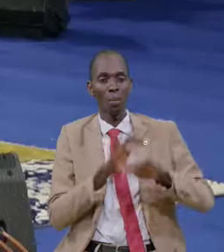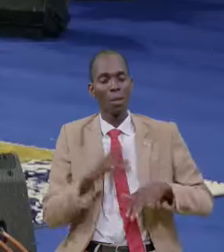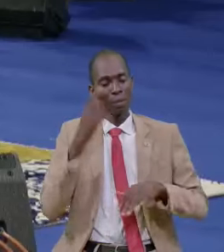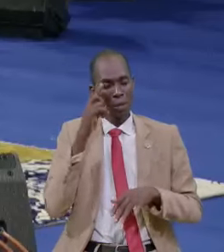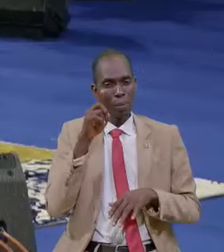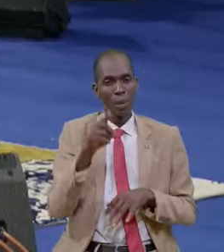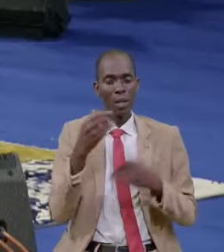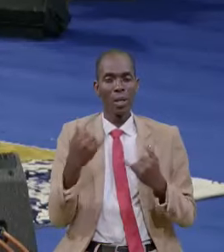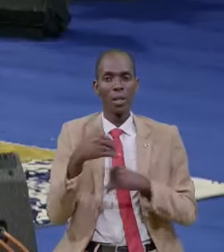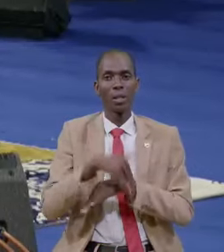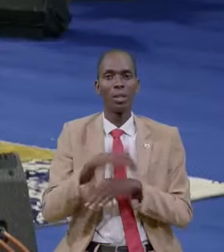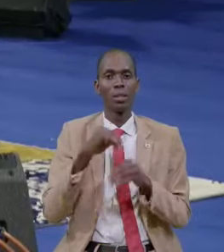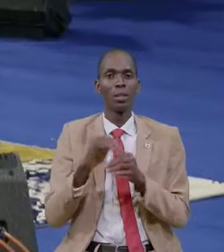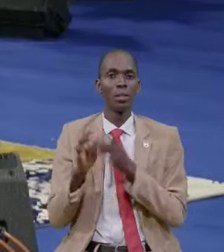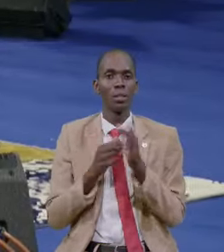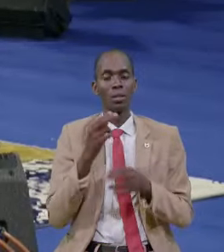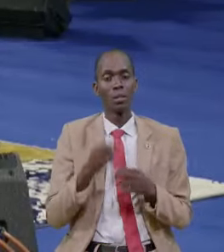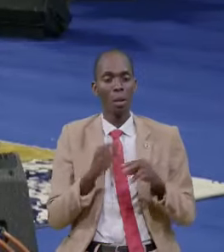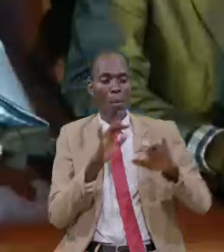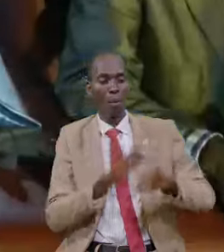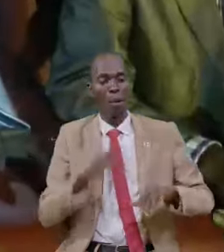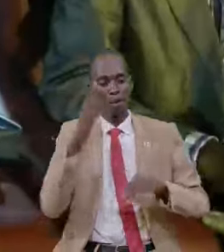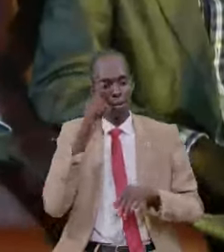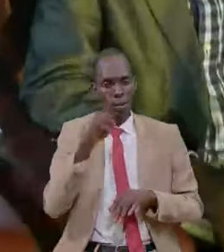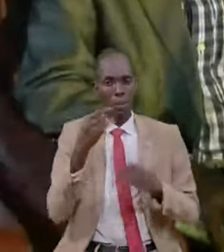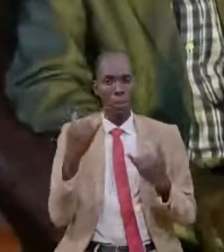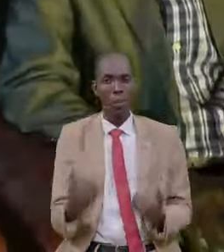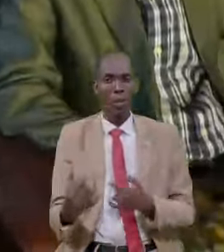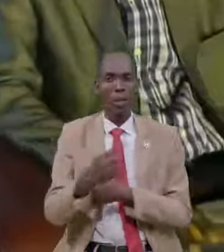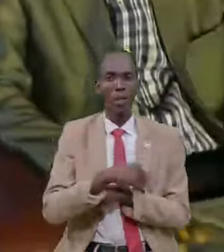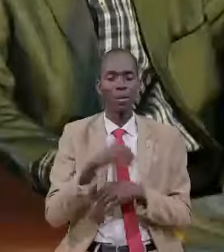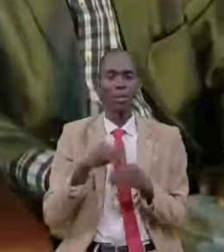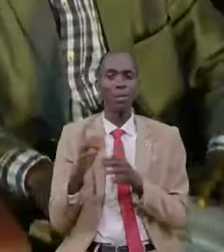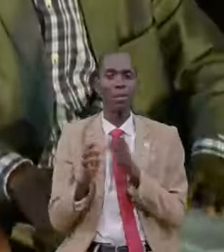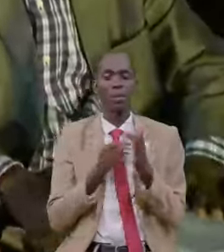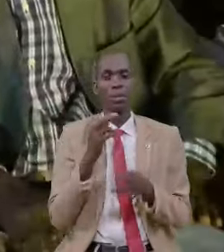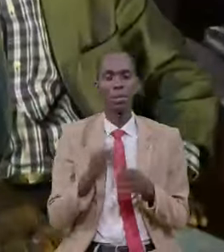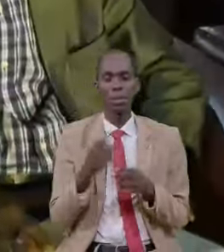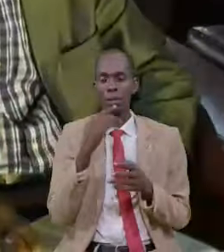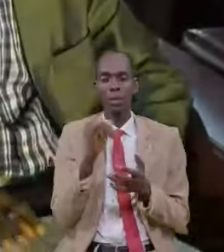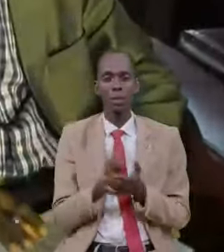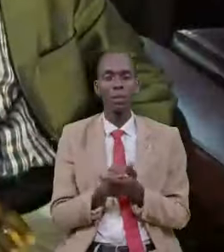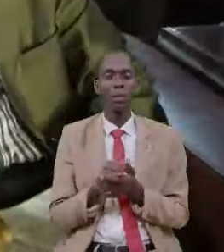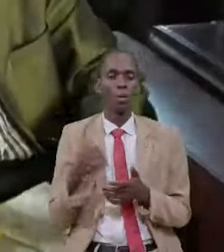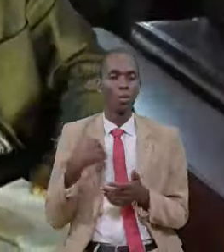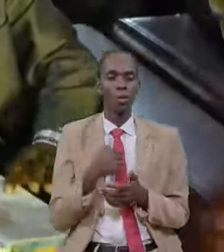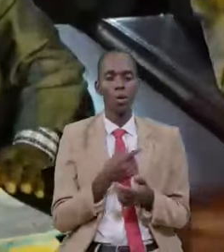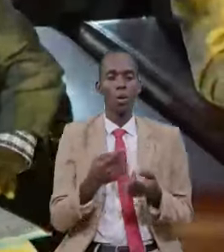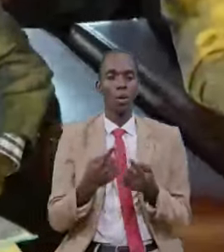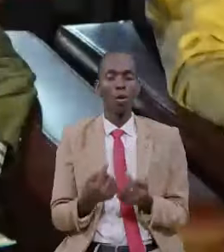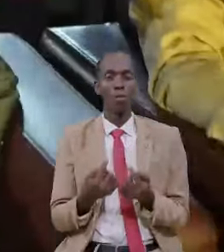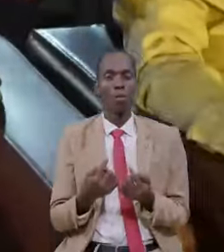tonight. Mercy for you today. It says we come that we may obtain